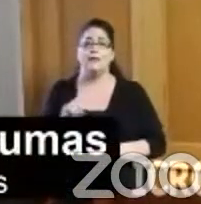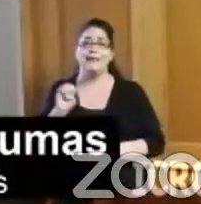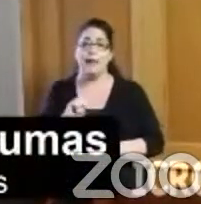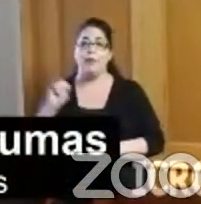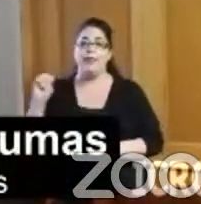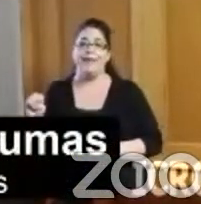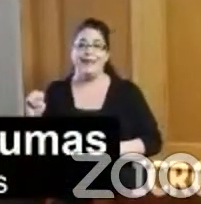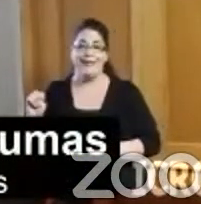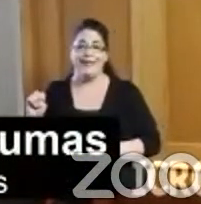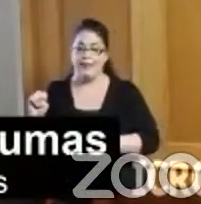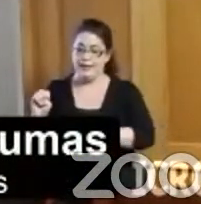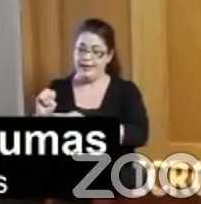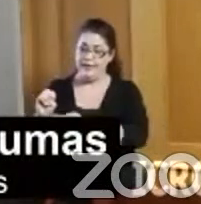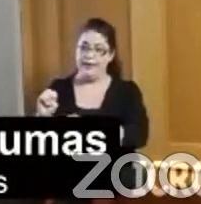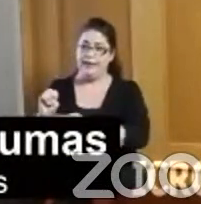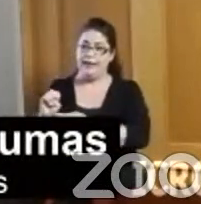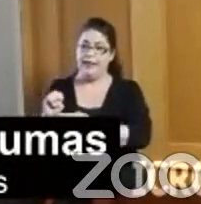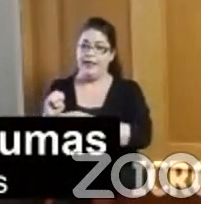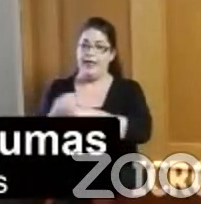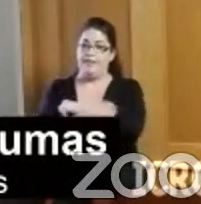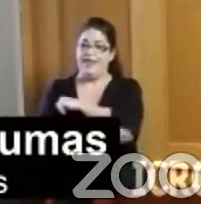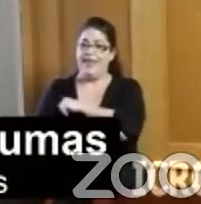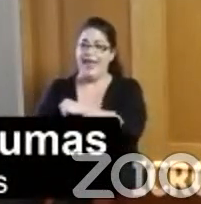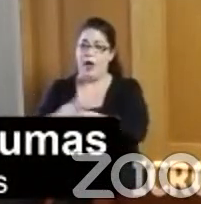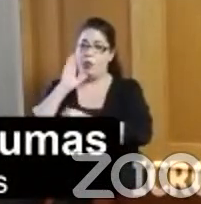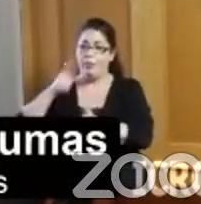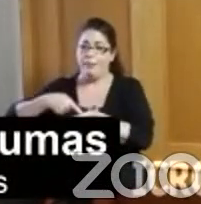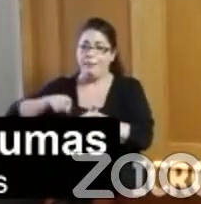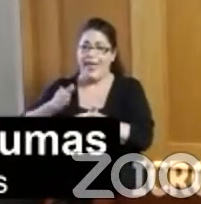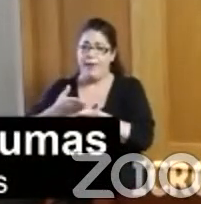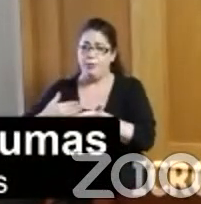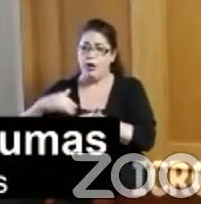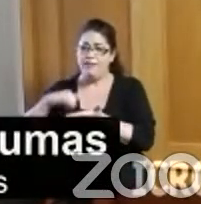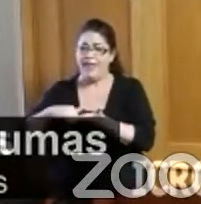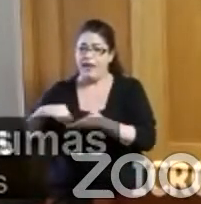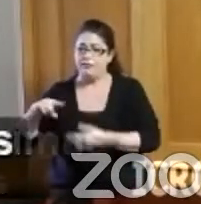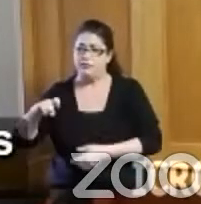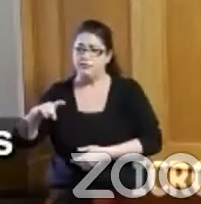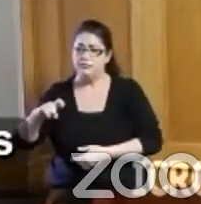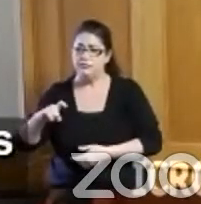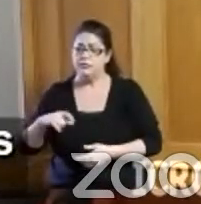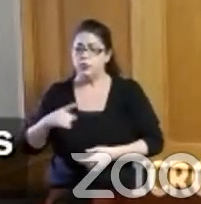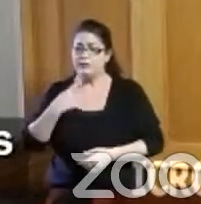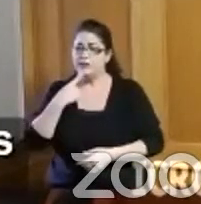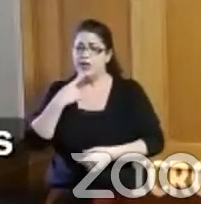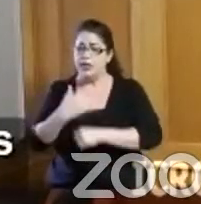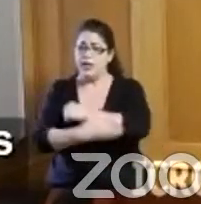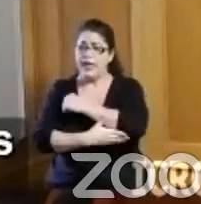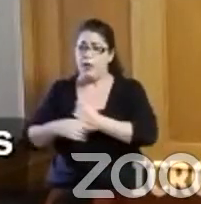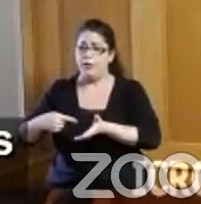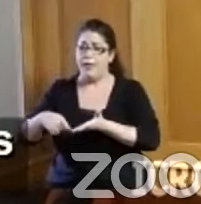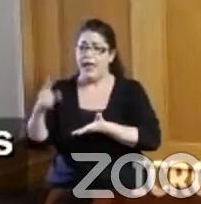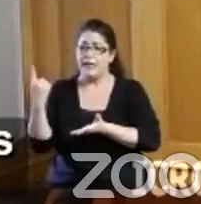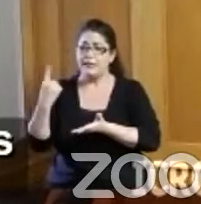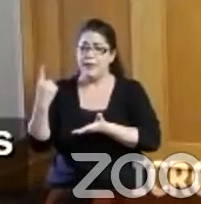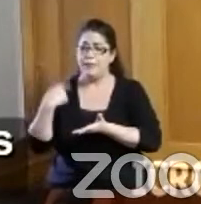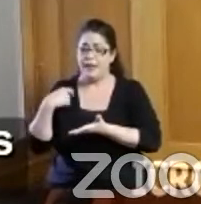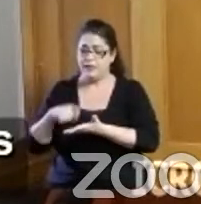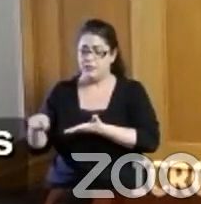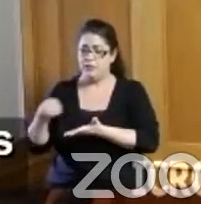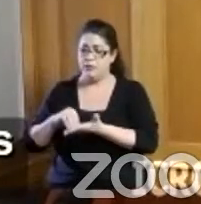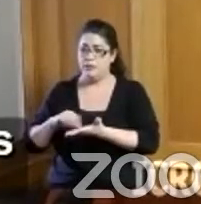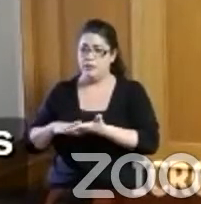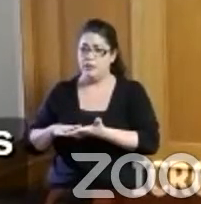you mention something about the county paying a portion of that. No. Something about the county paying something. I wrote it down. Oh,